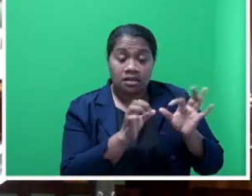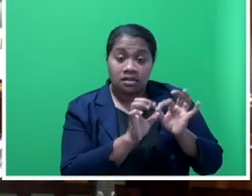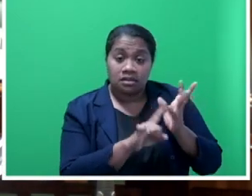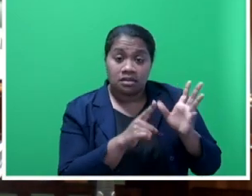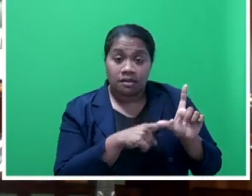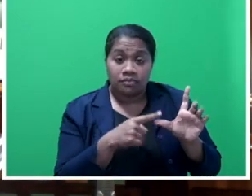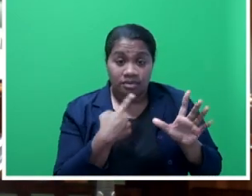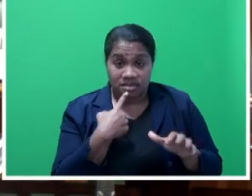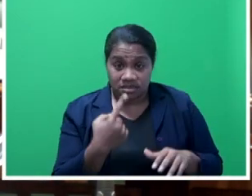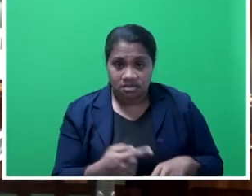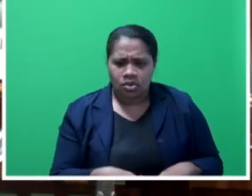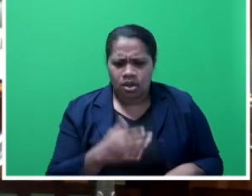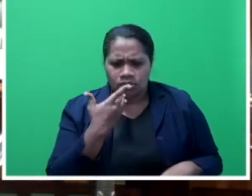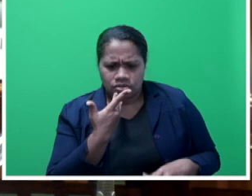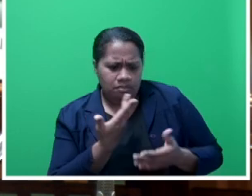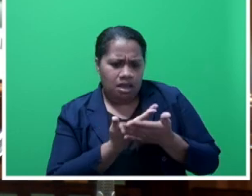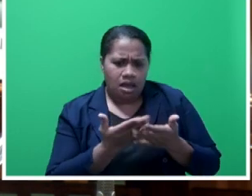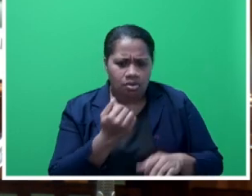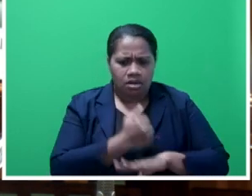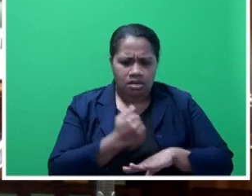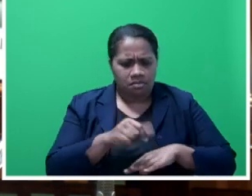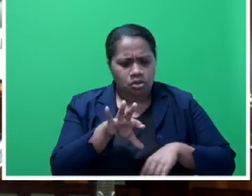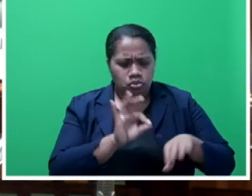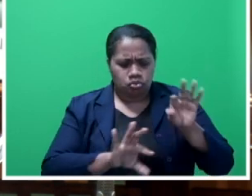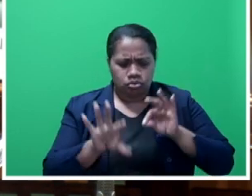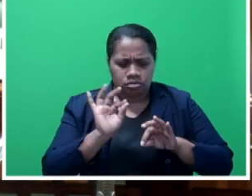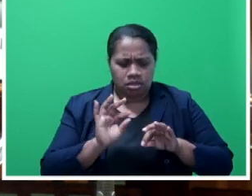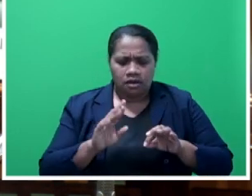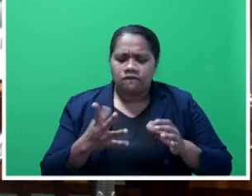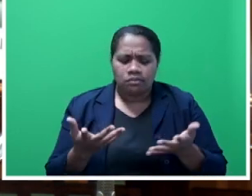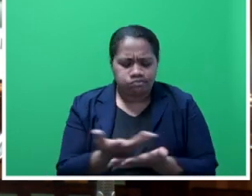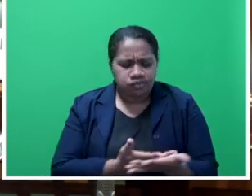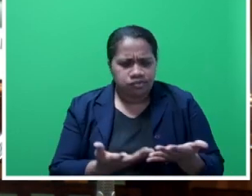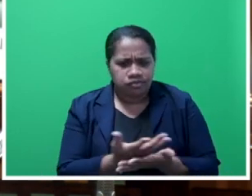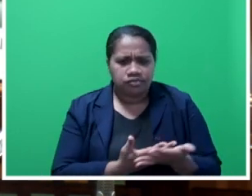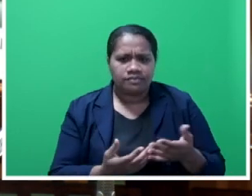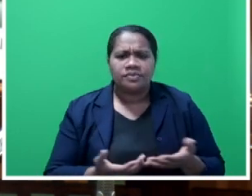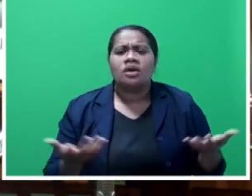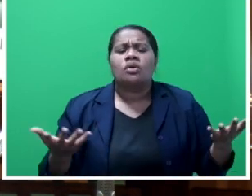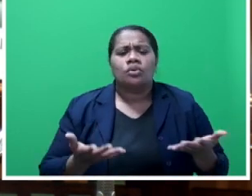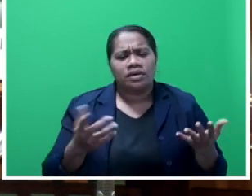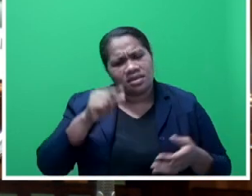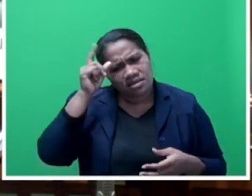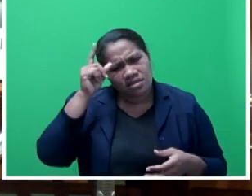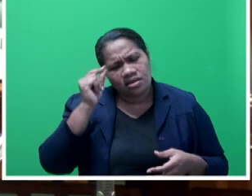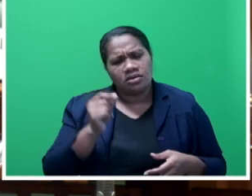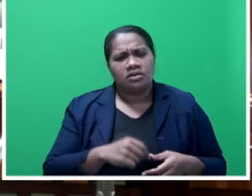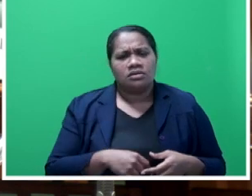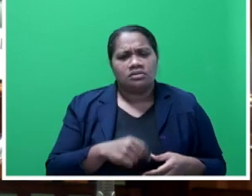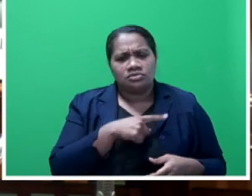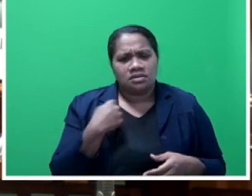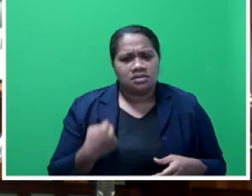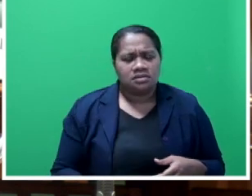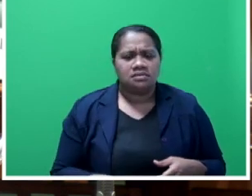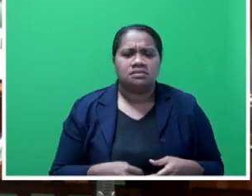shame though that this is how our government chooses to dialogue for development. Where are the Itoke, Chinese, Rotuman, Keiloma and